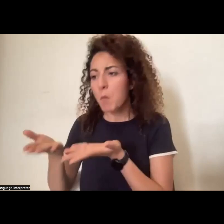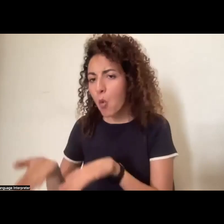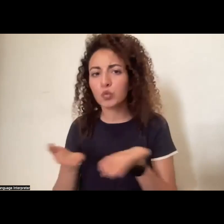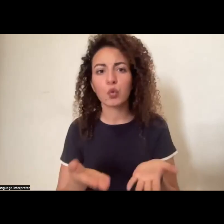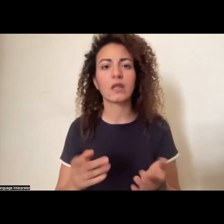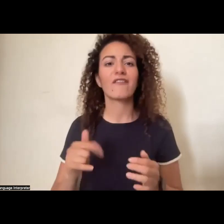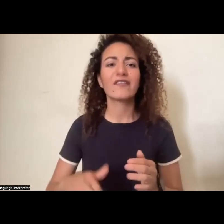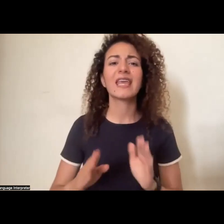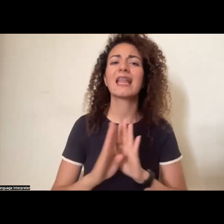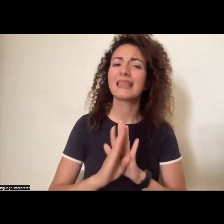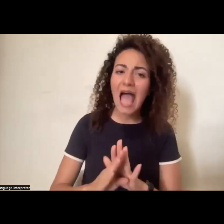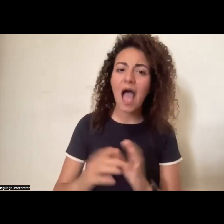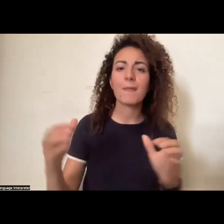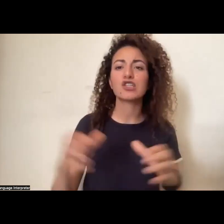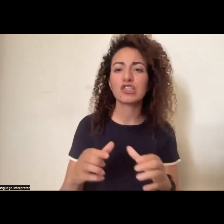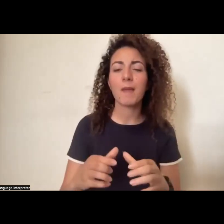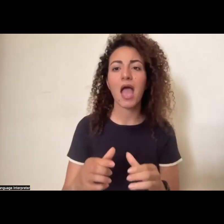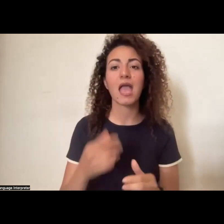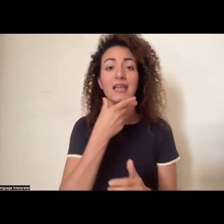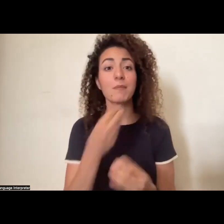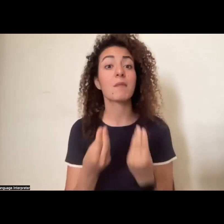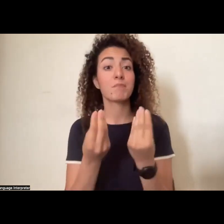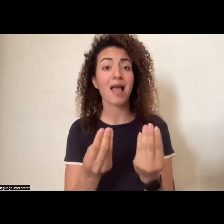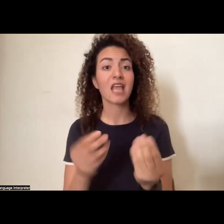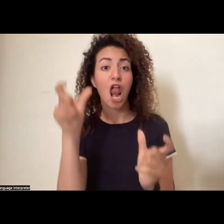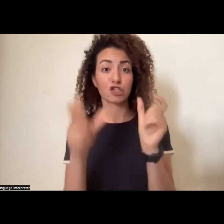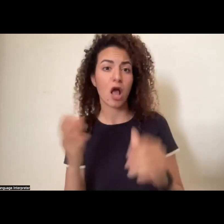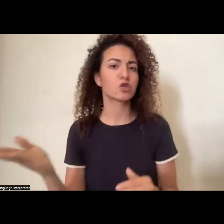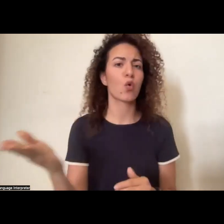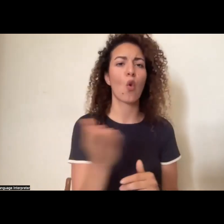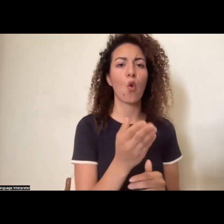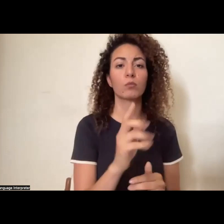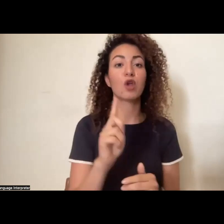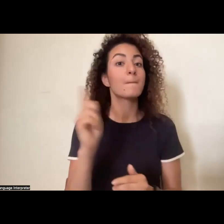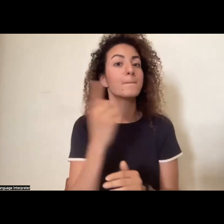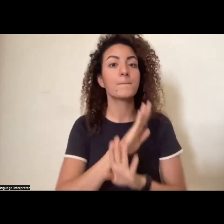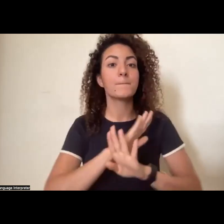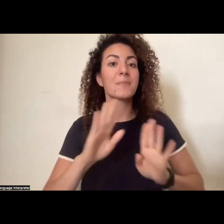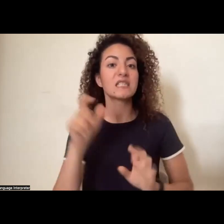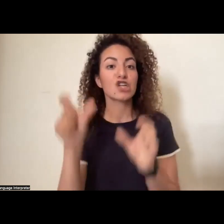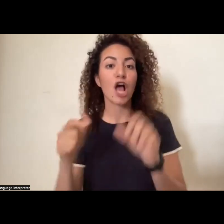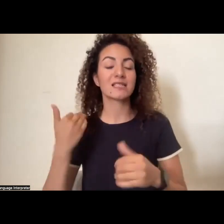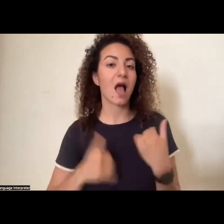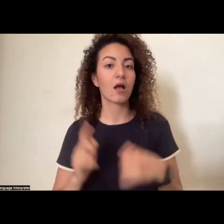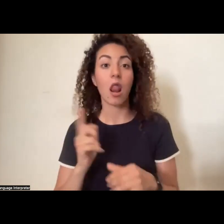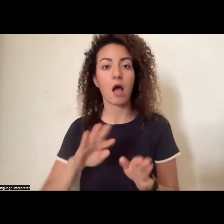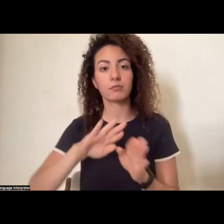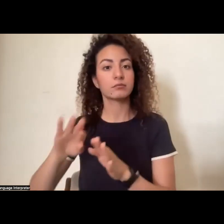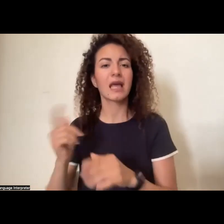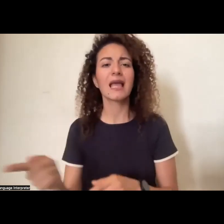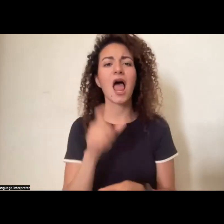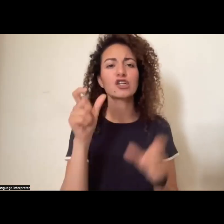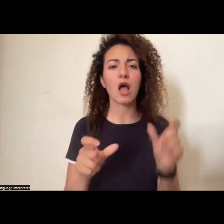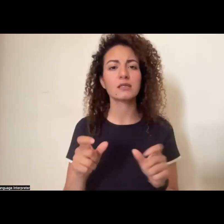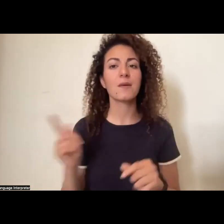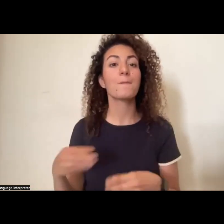social security to the general population, not speaking about people with disabilities, even those that do not